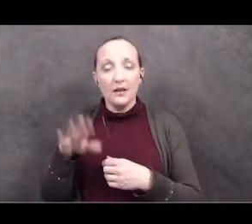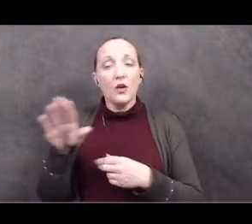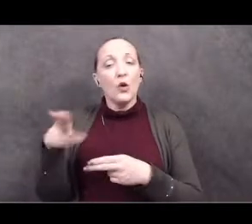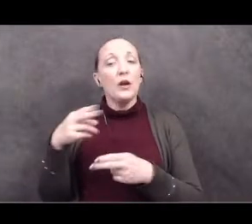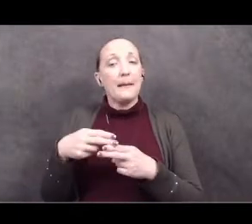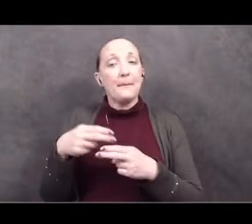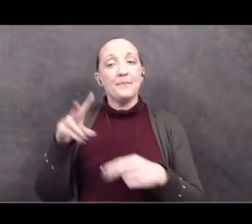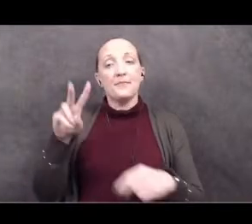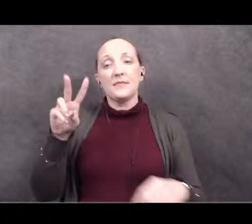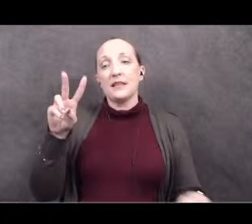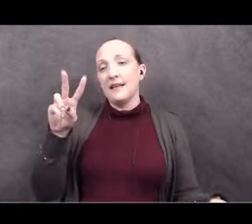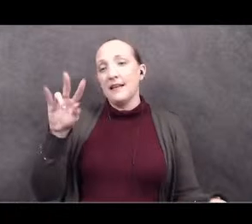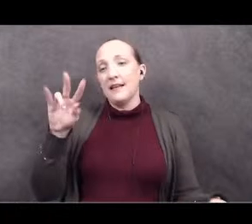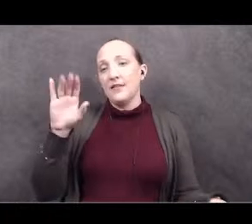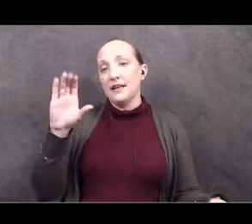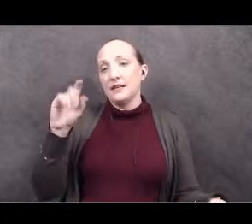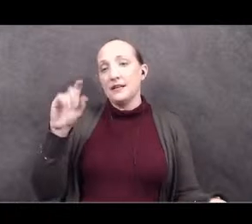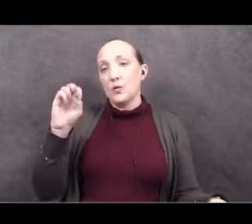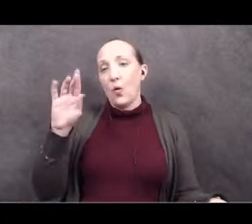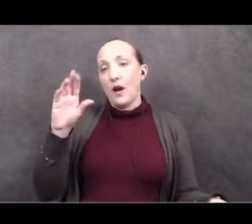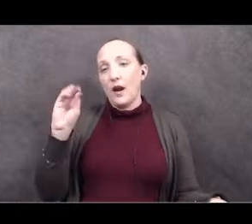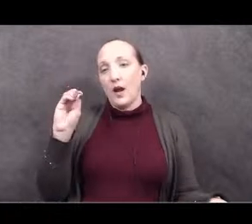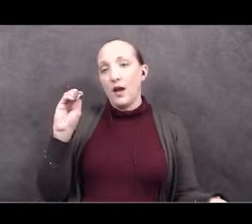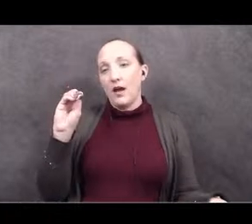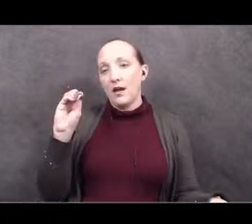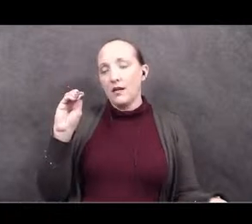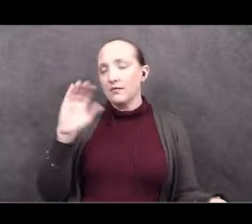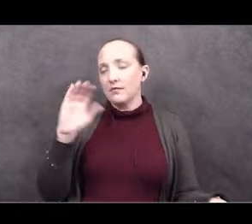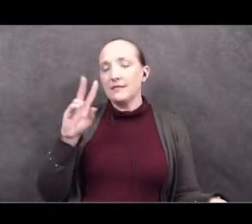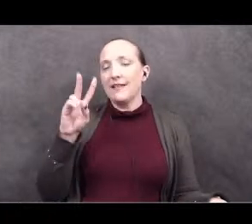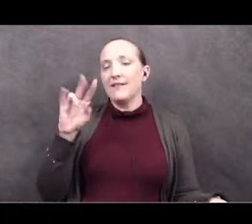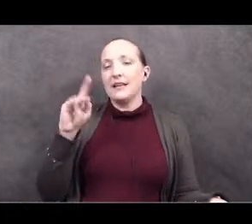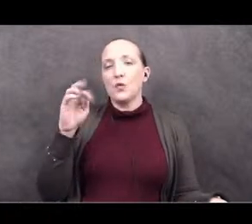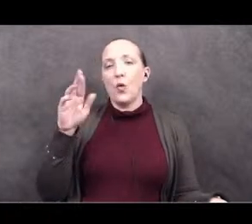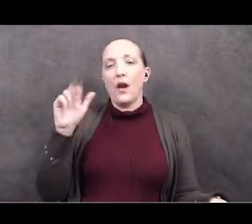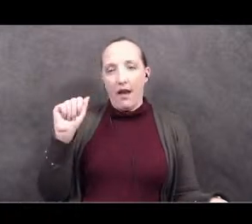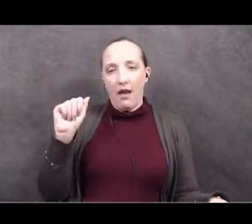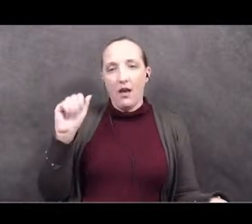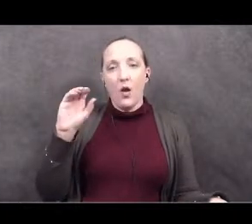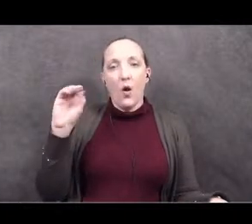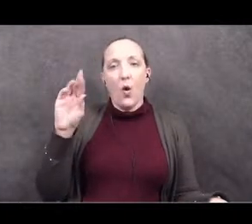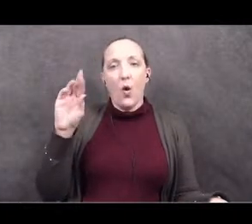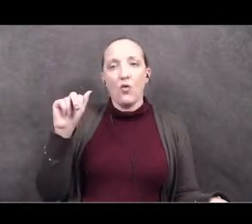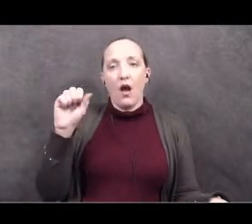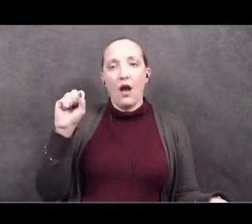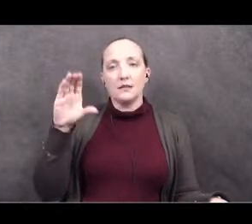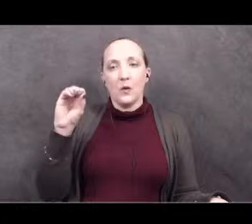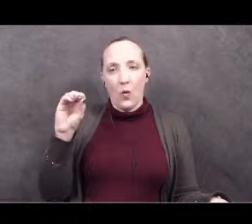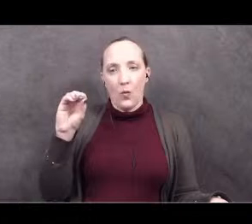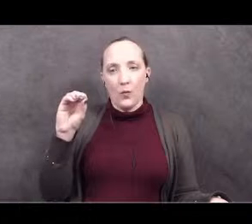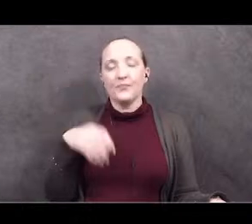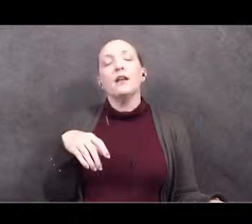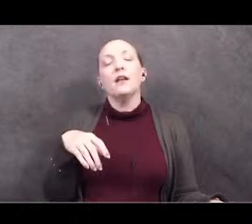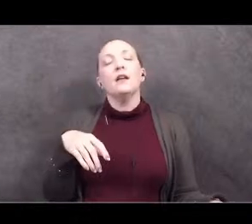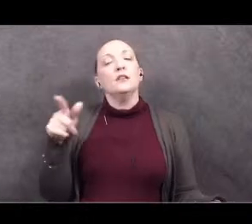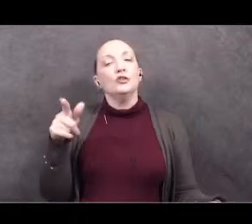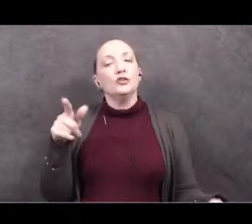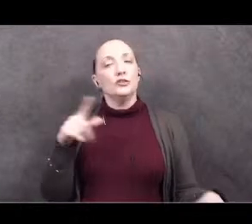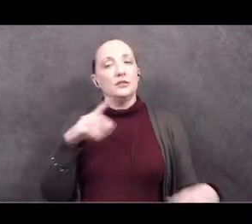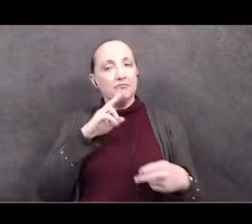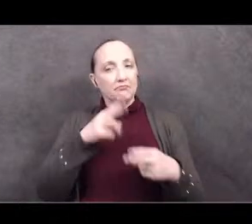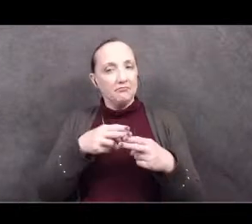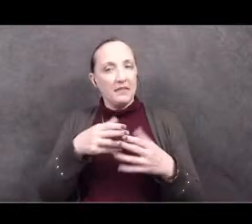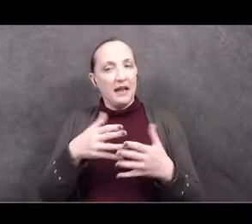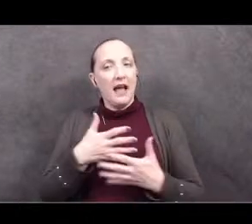Victoria Orosco and uh she brought up her time uh how much he enjoyed uh being at